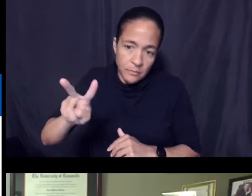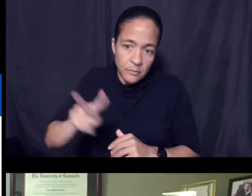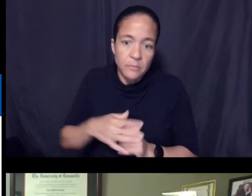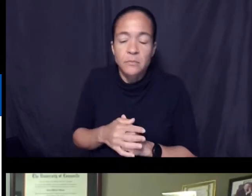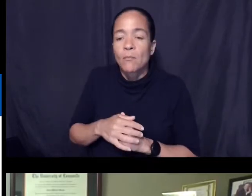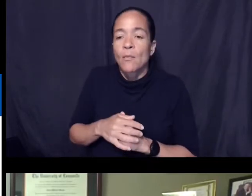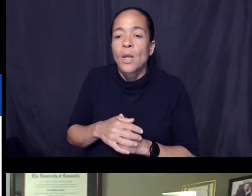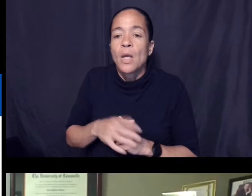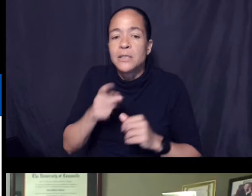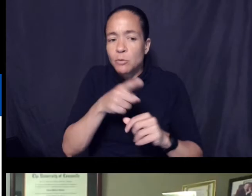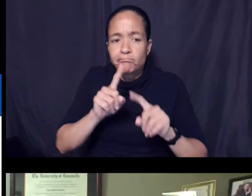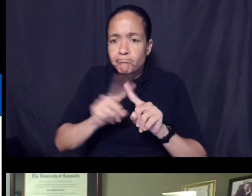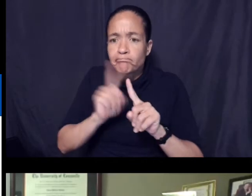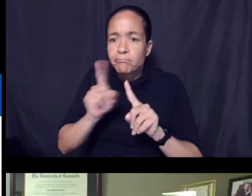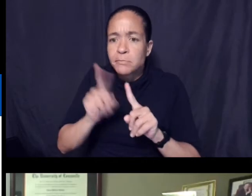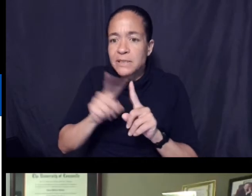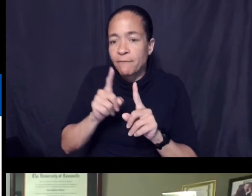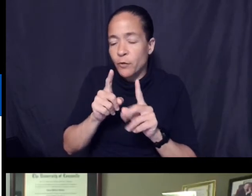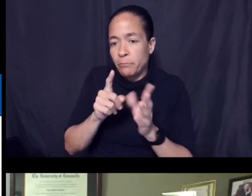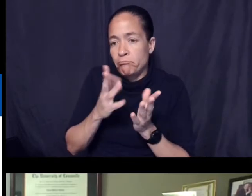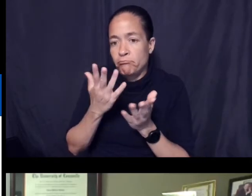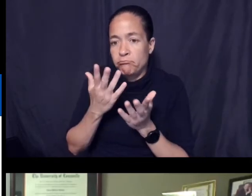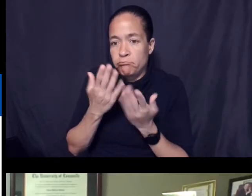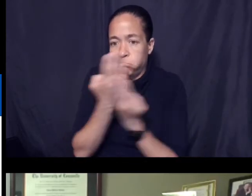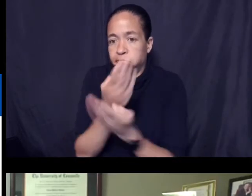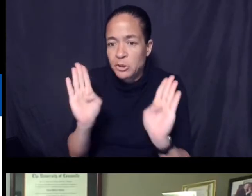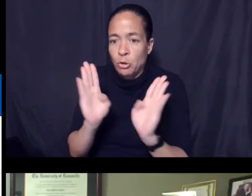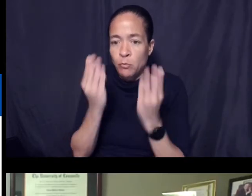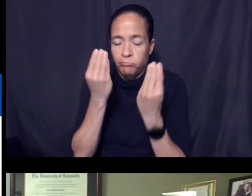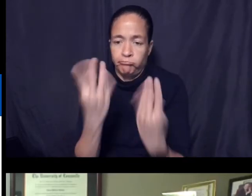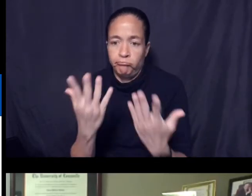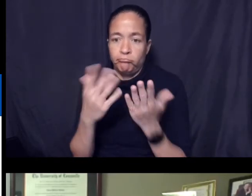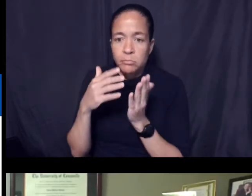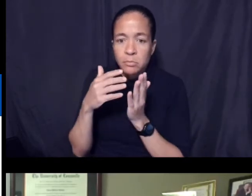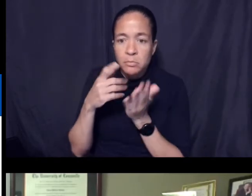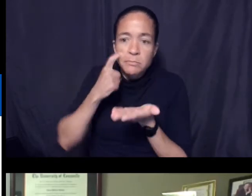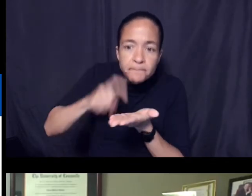the frequency of these various findings that may occur in babies with CMV.